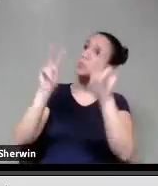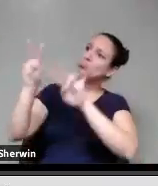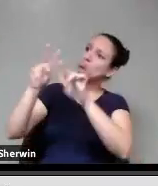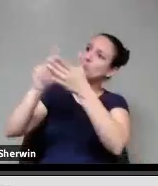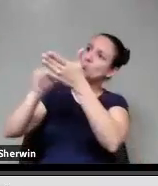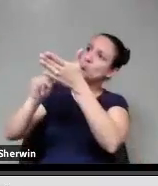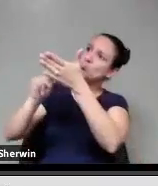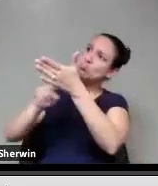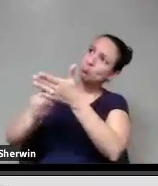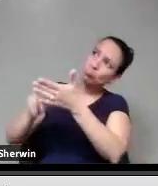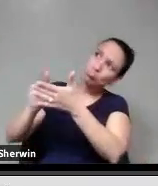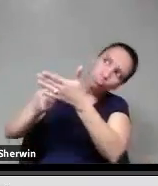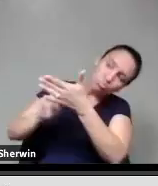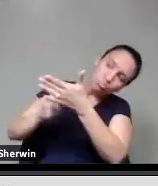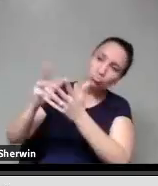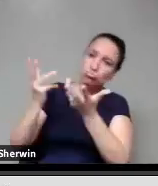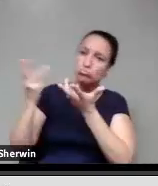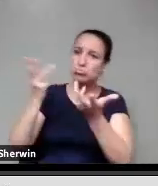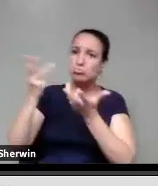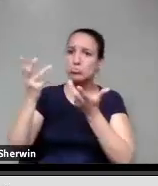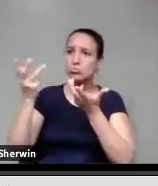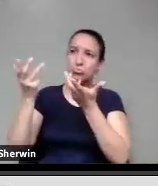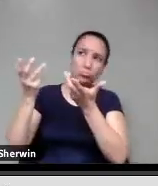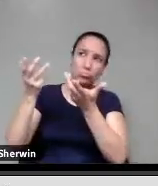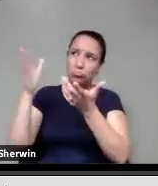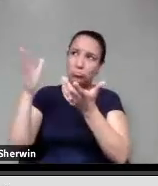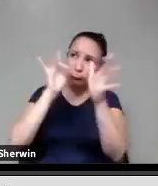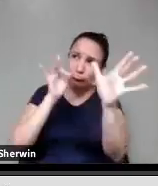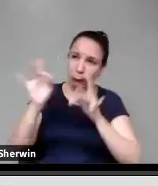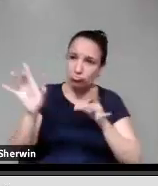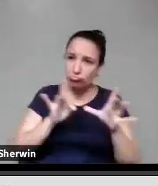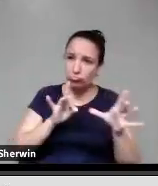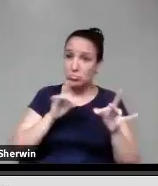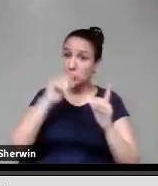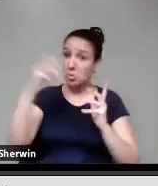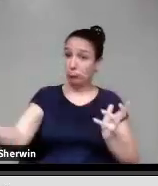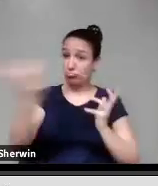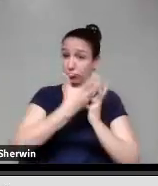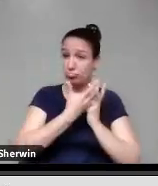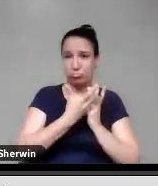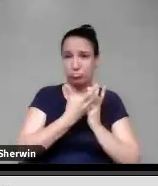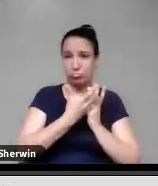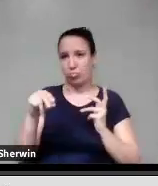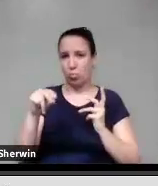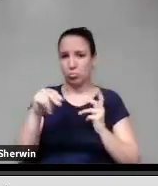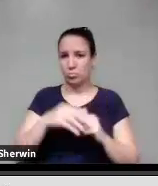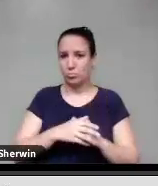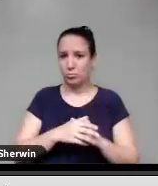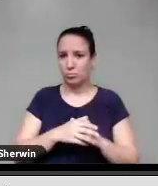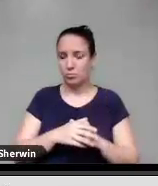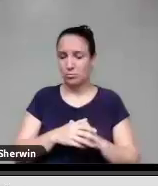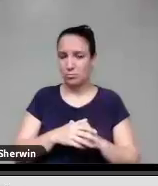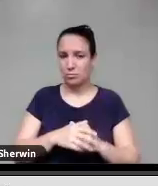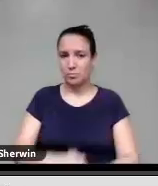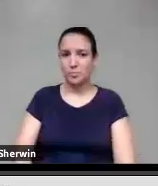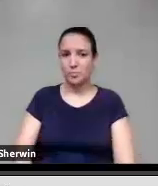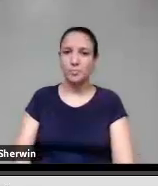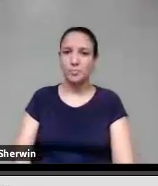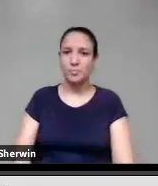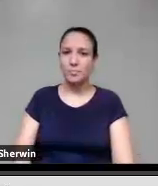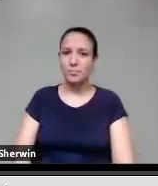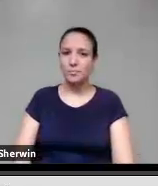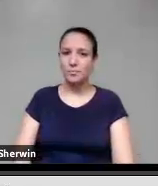for discussion, we really disserve ourselves, if you will, when we decide that we should do that because it